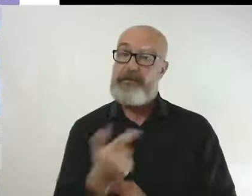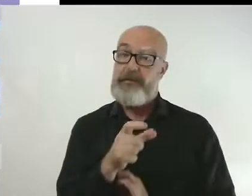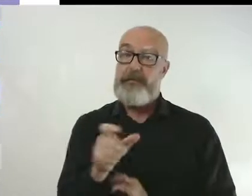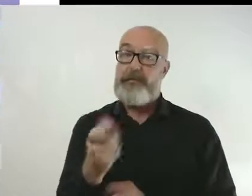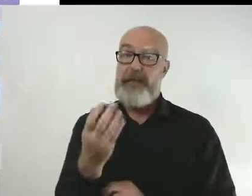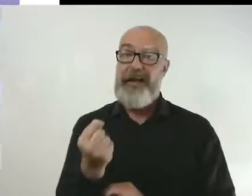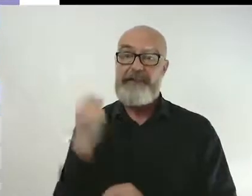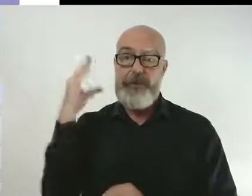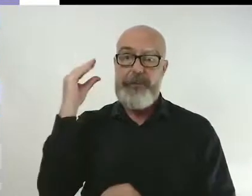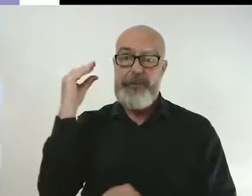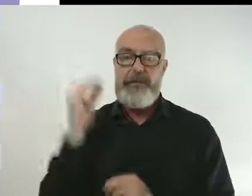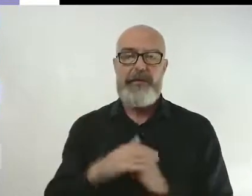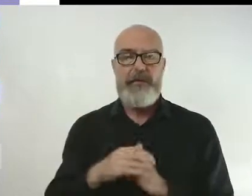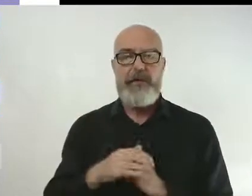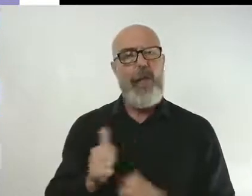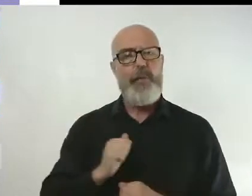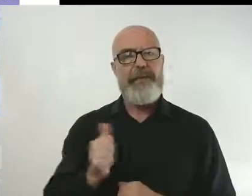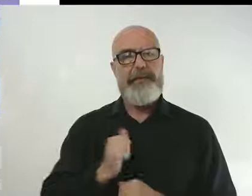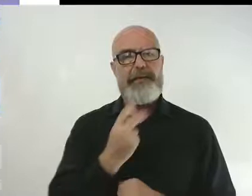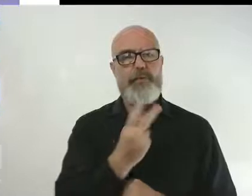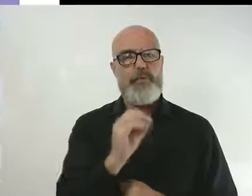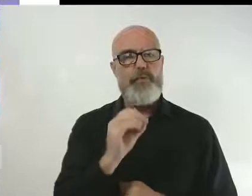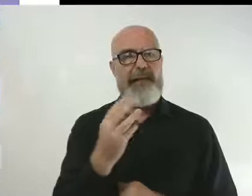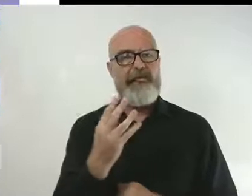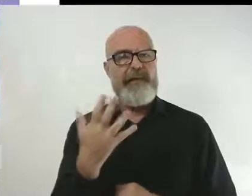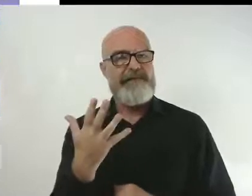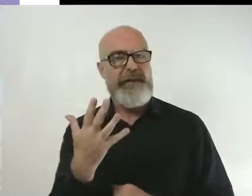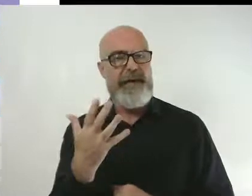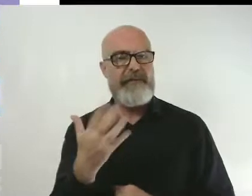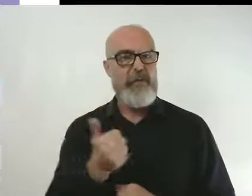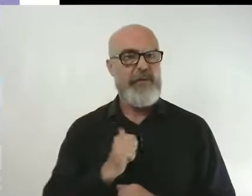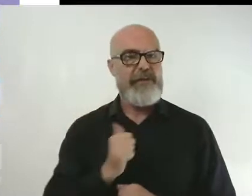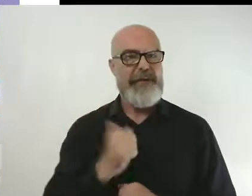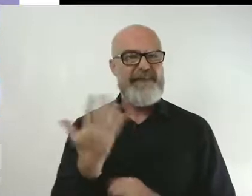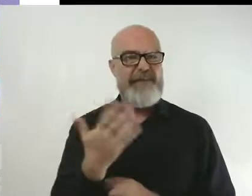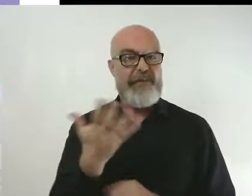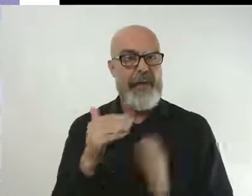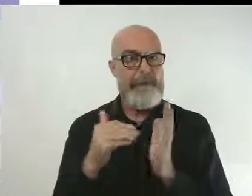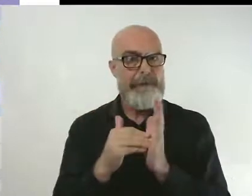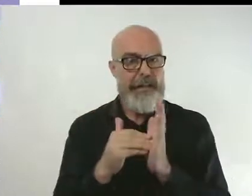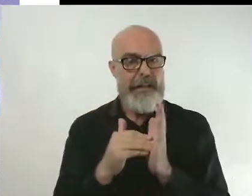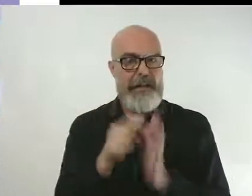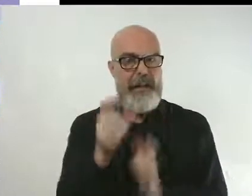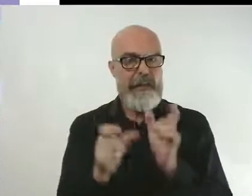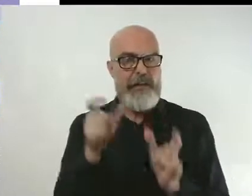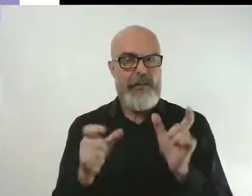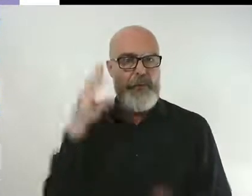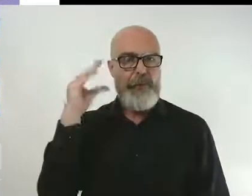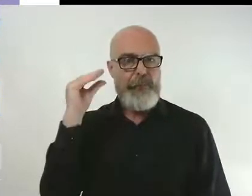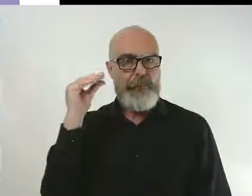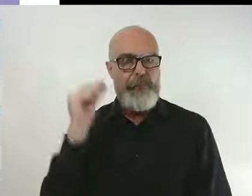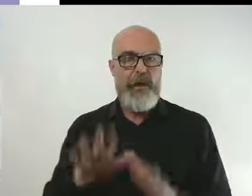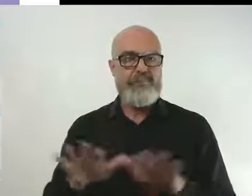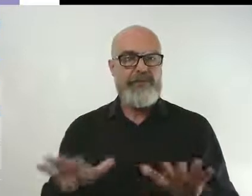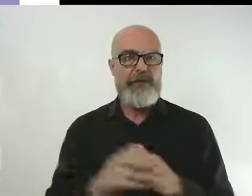translates to 1 in 6 people. By 2035, it is estimated that there will be more than 15 million